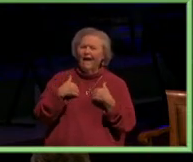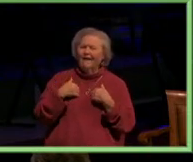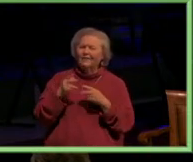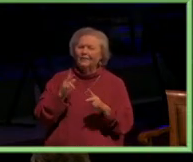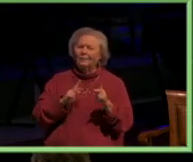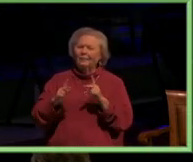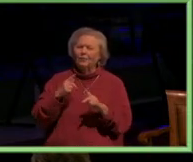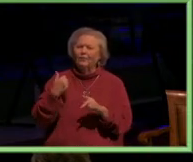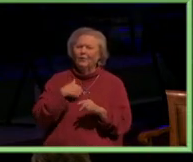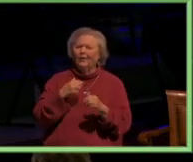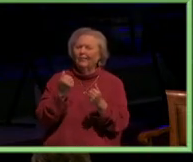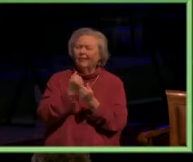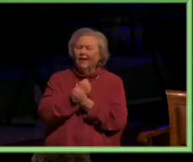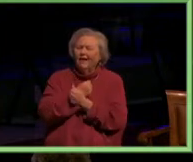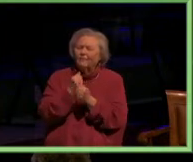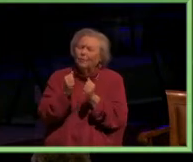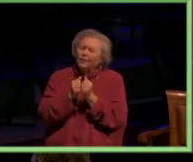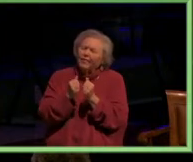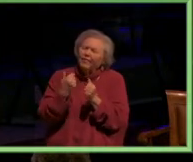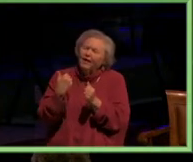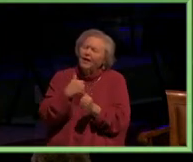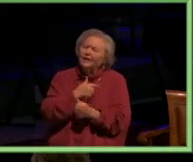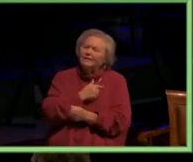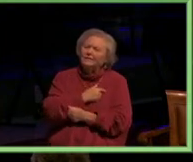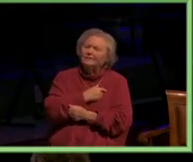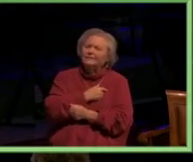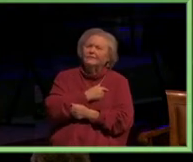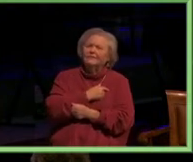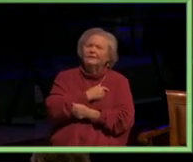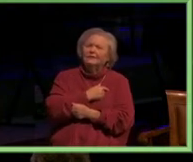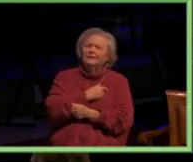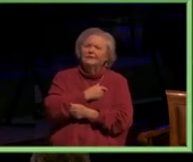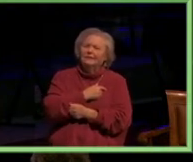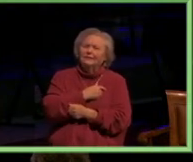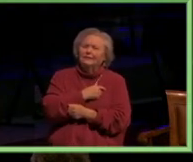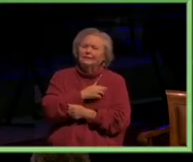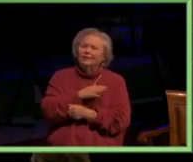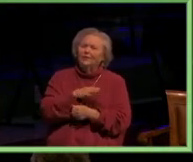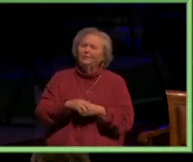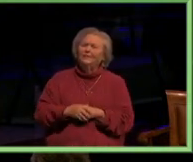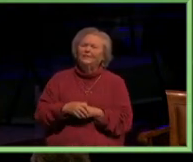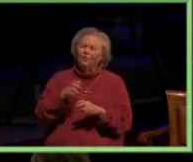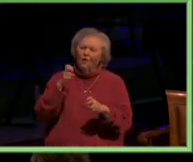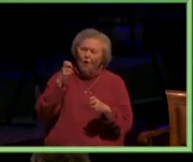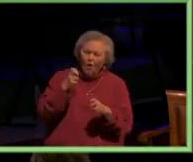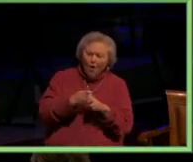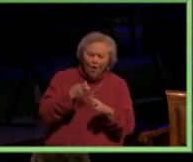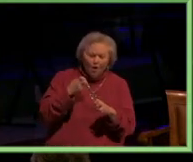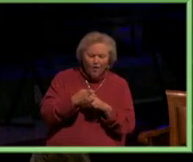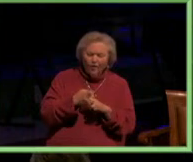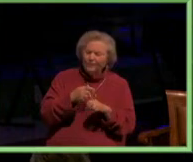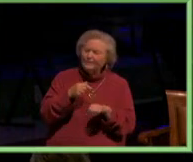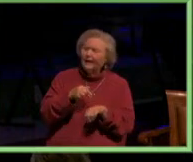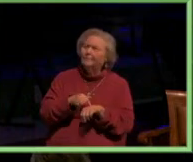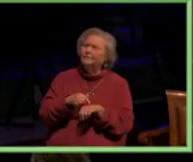You're mindful of that. And Lord, we're just so thankful that even in the midst of the hard days, you are with